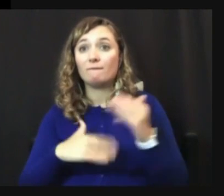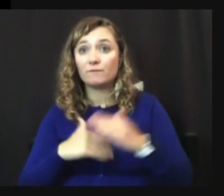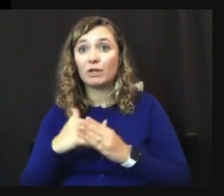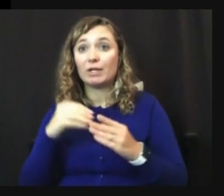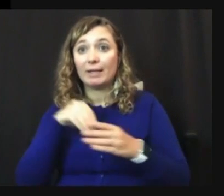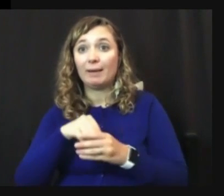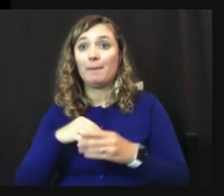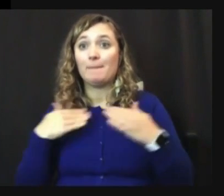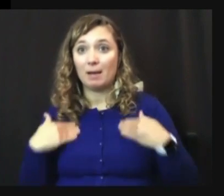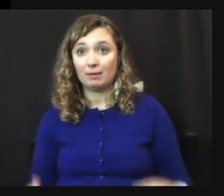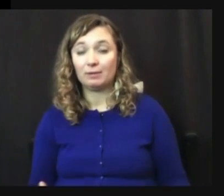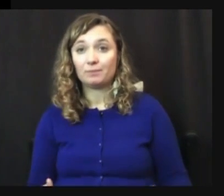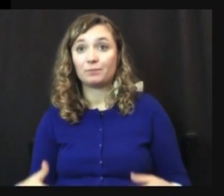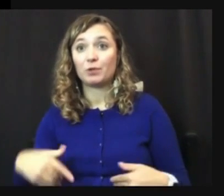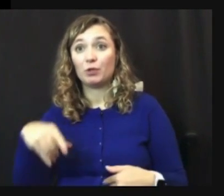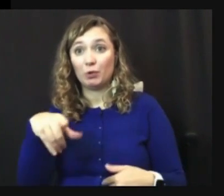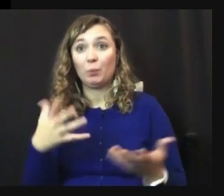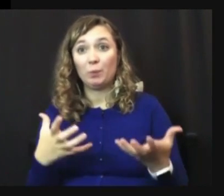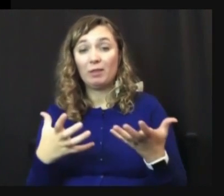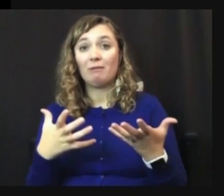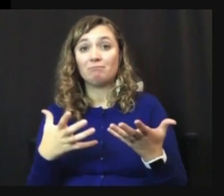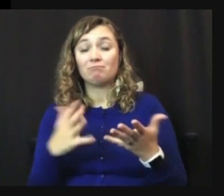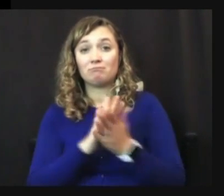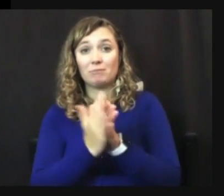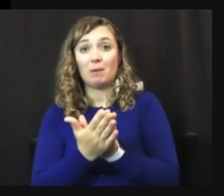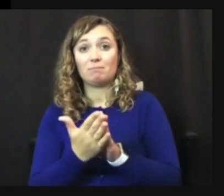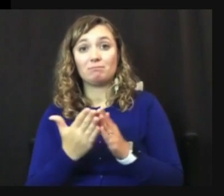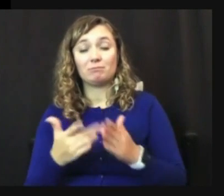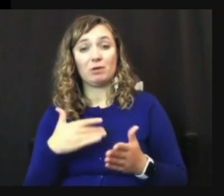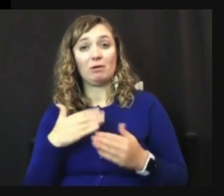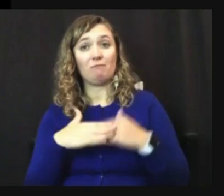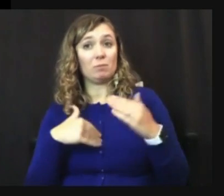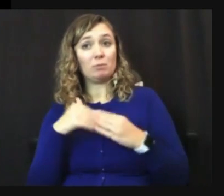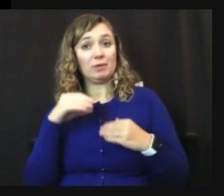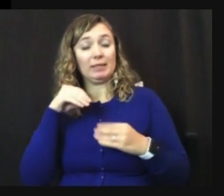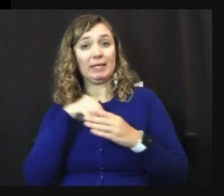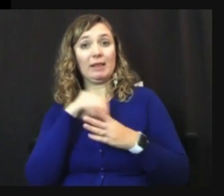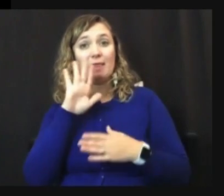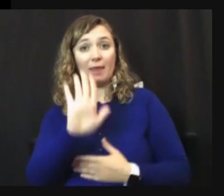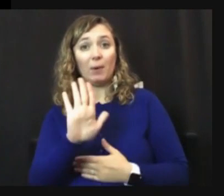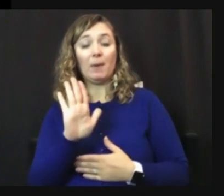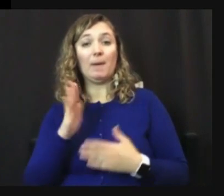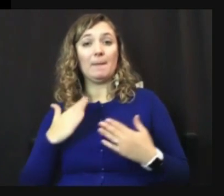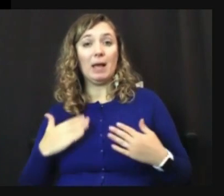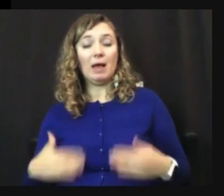You want them to be comfortable in their body. You want them to be comfortable in their environment.